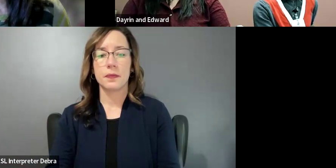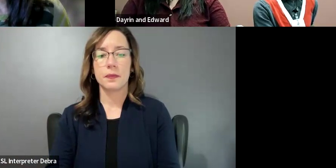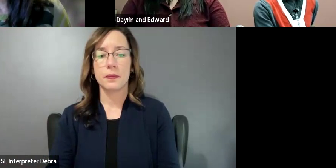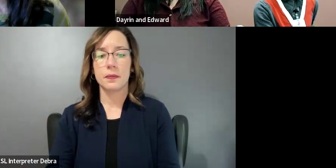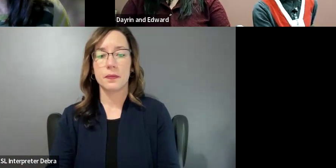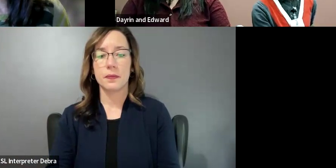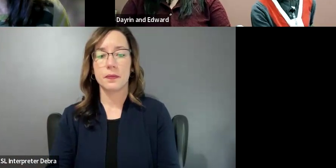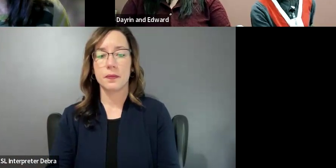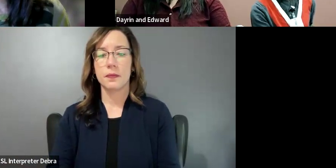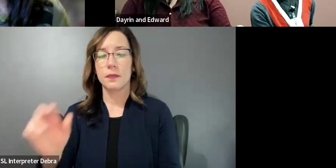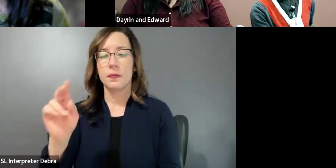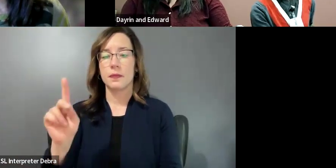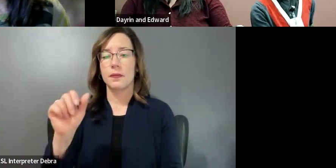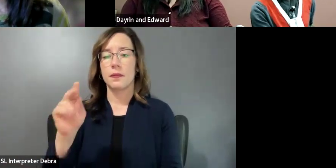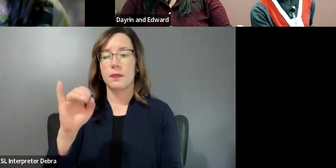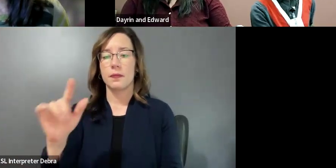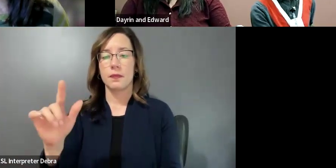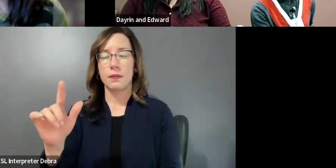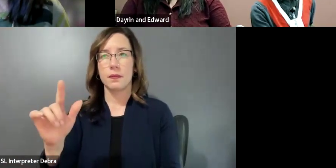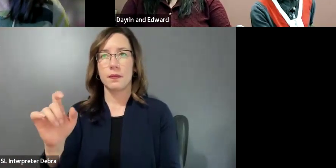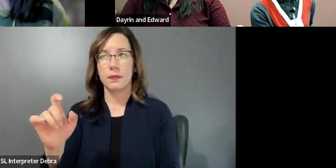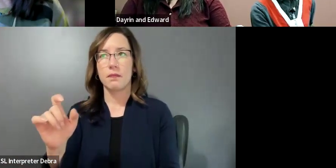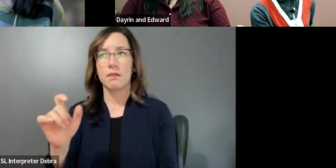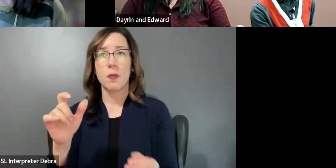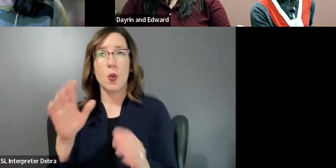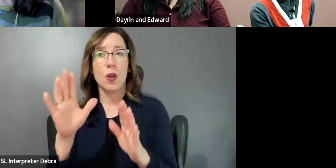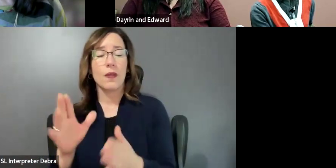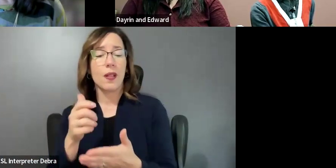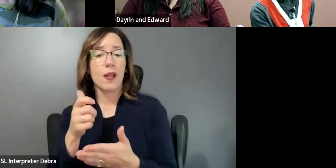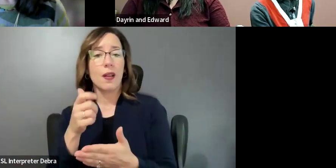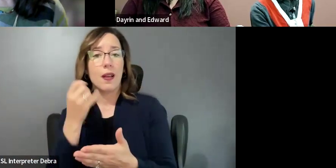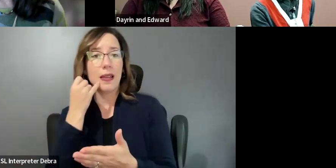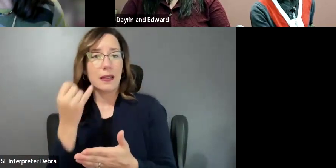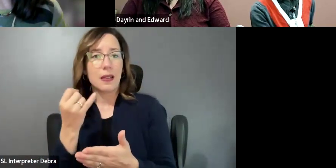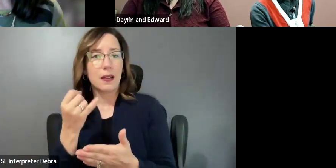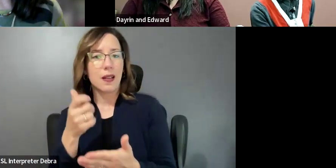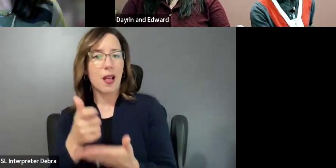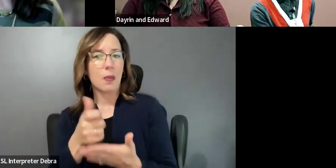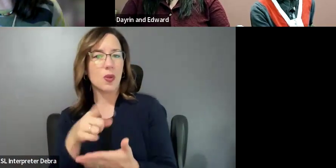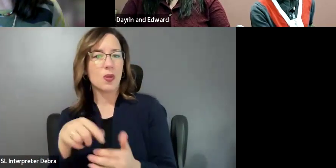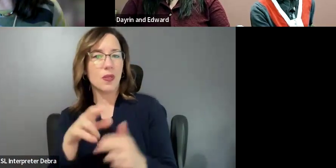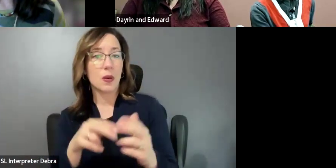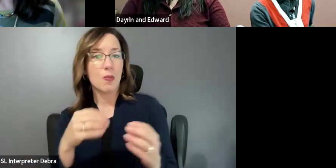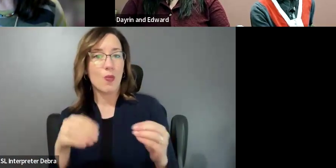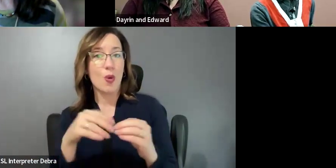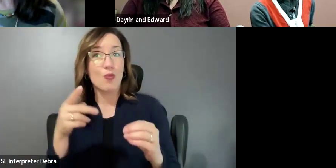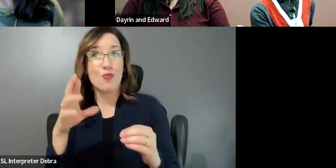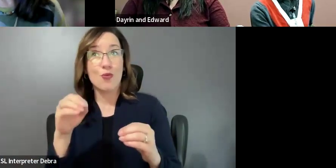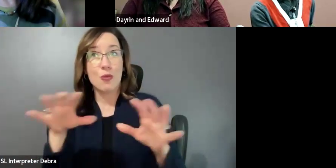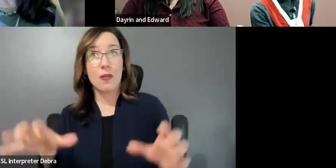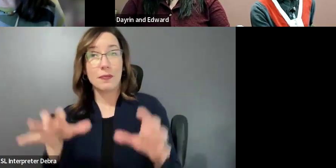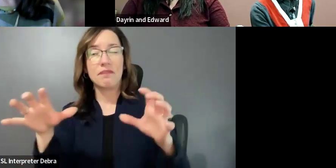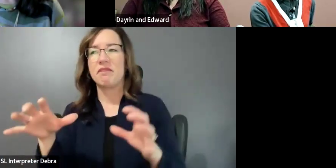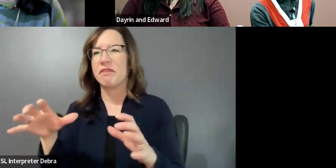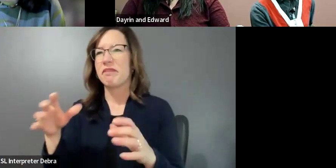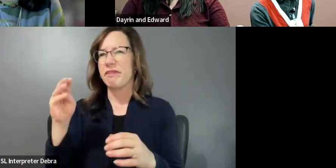Danielle says, wonderful idea, helps facilities become more proactive. Yes, and we've talked about My Profile card in